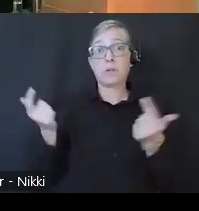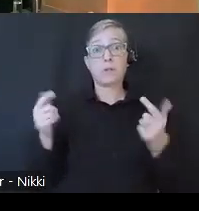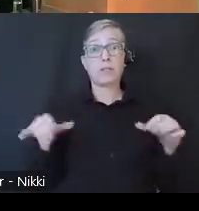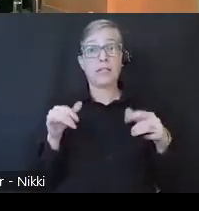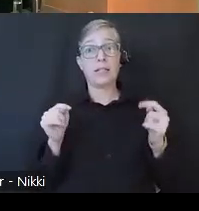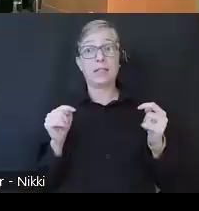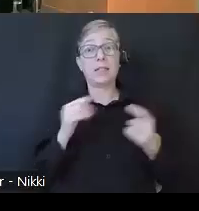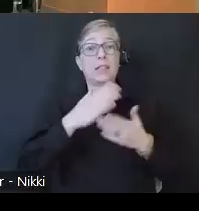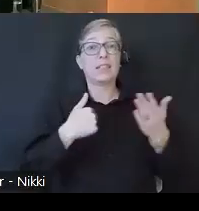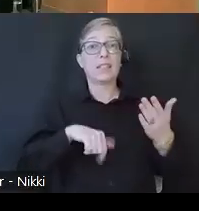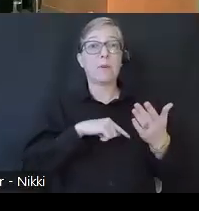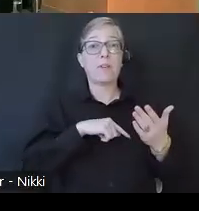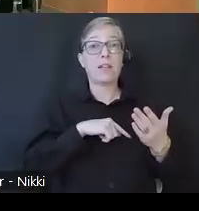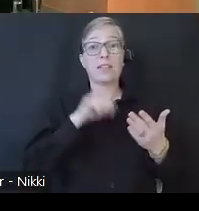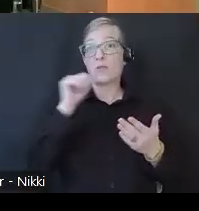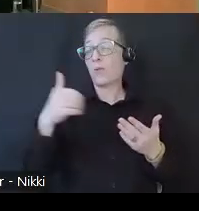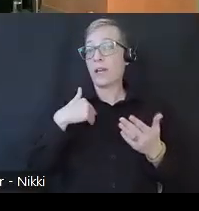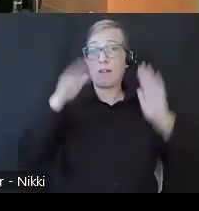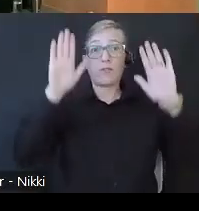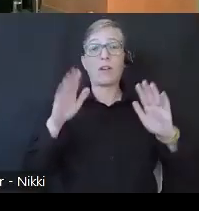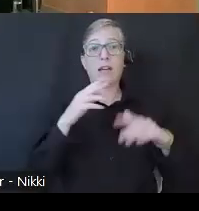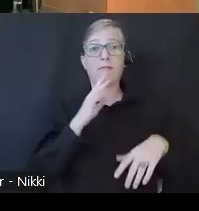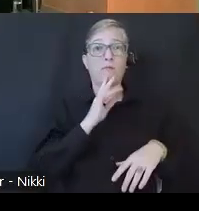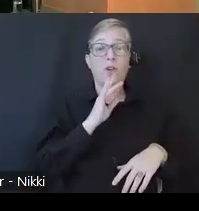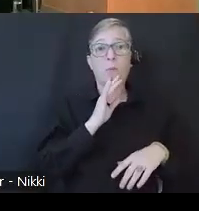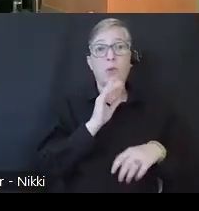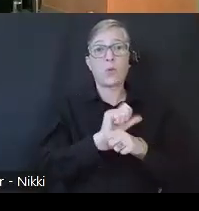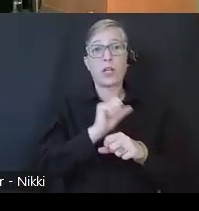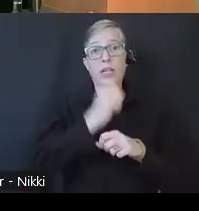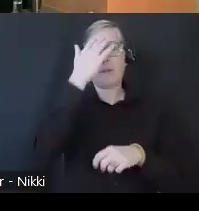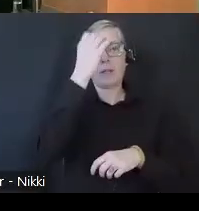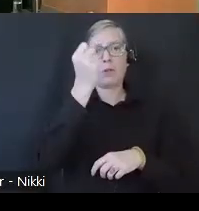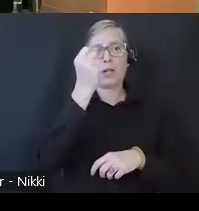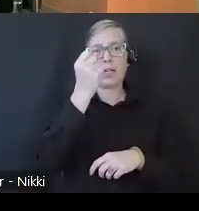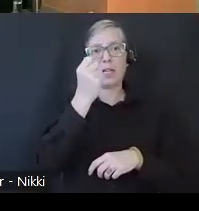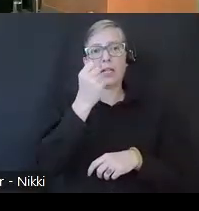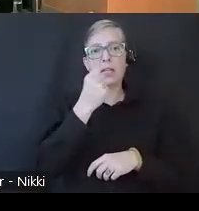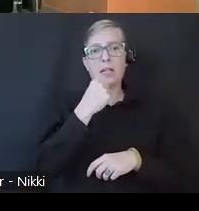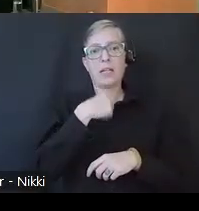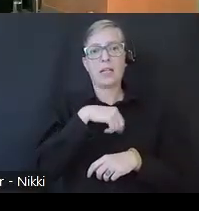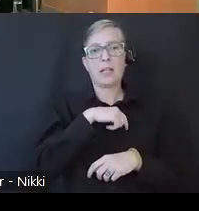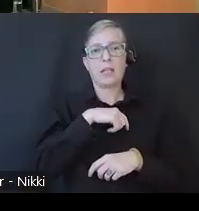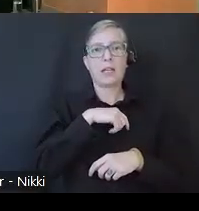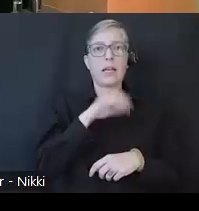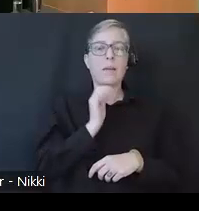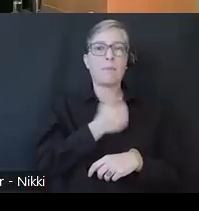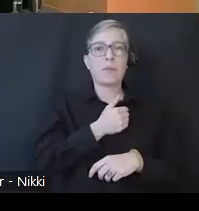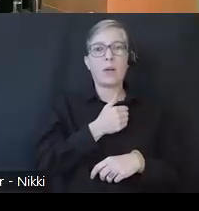that don't have great verbal working memory to start with, which, as we all know, like lives in our dorsolateral prefrontal cortex,